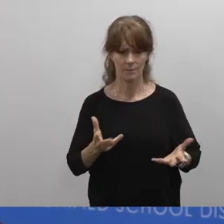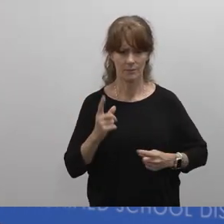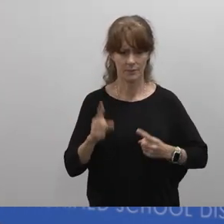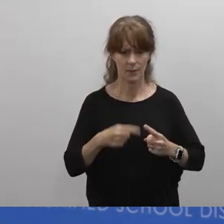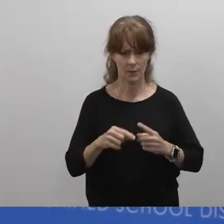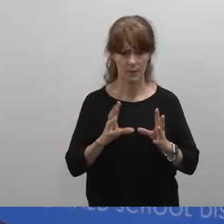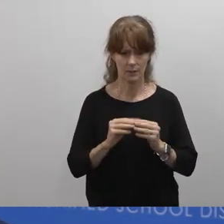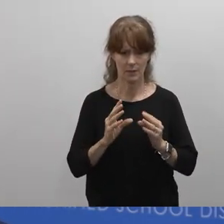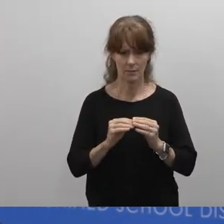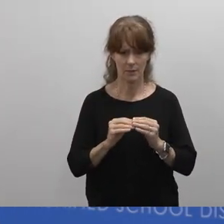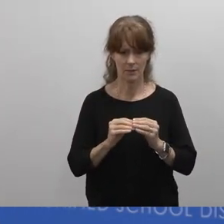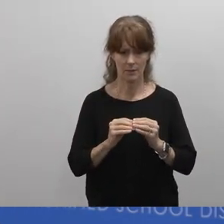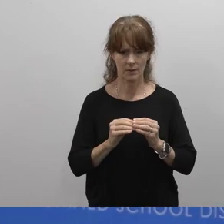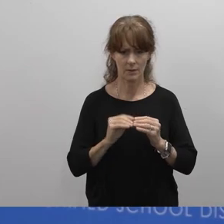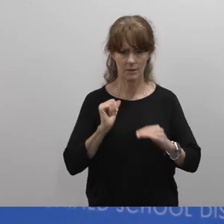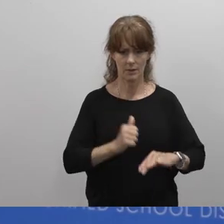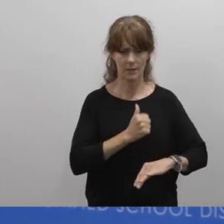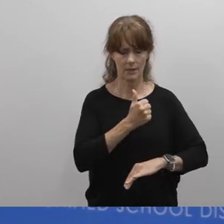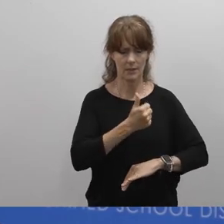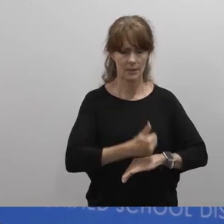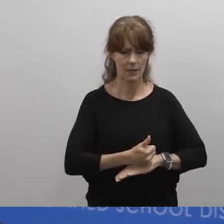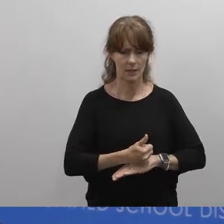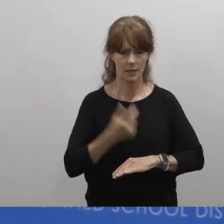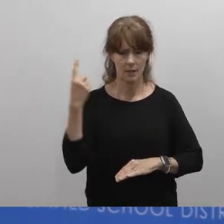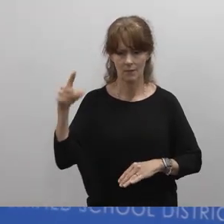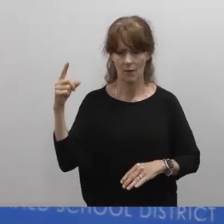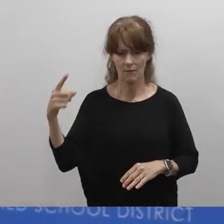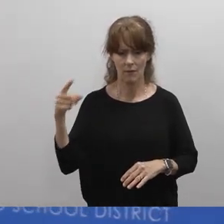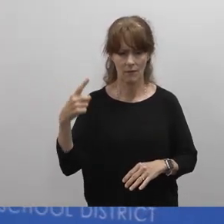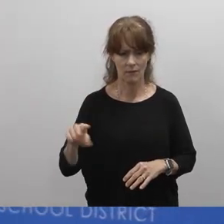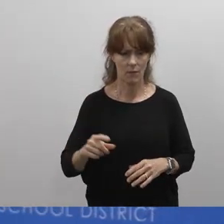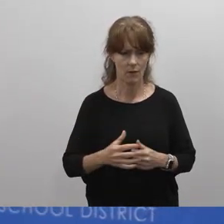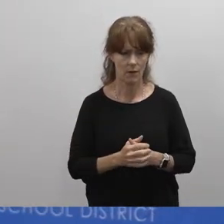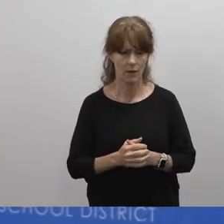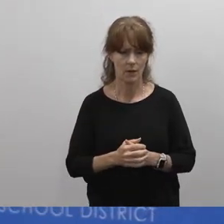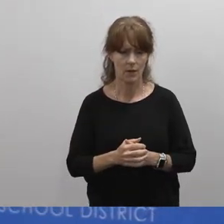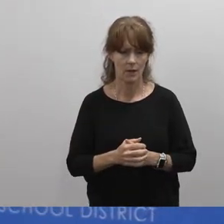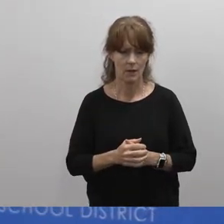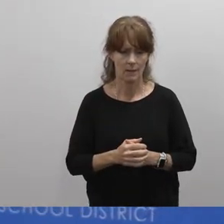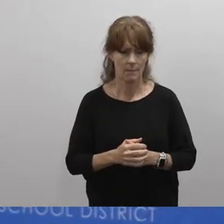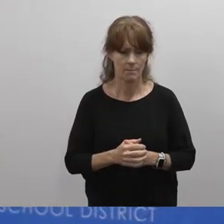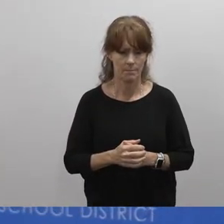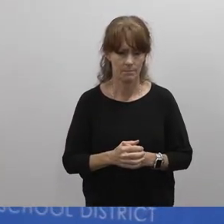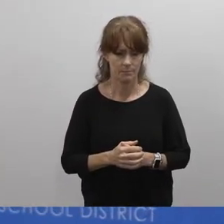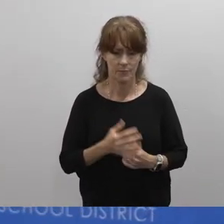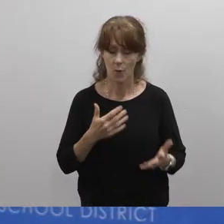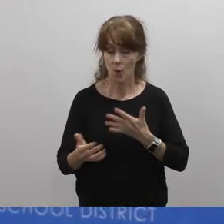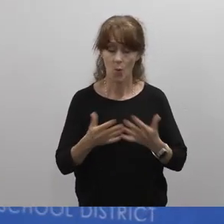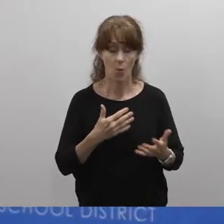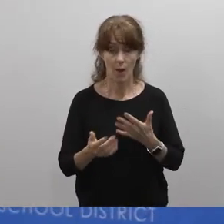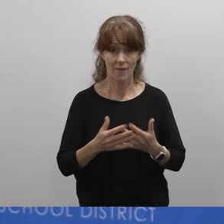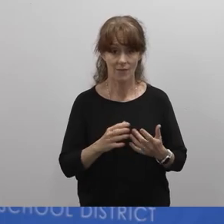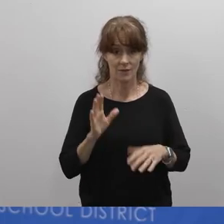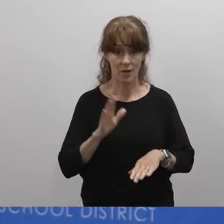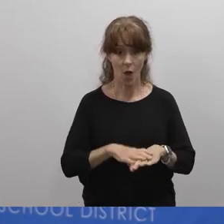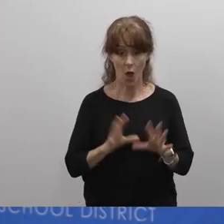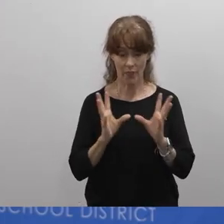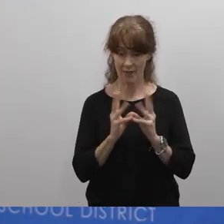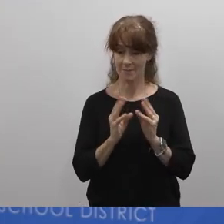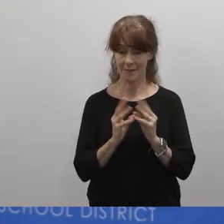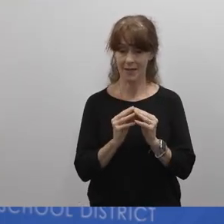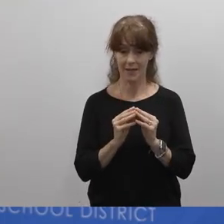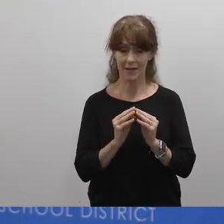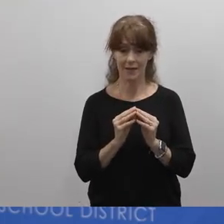these committees actually constituted, mm-hmm. and for what purpose? And so whoever then is on those